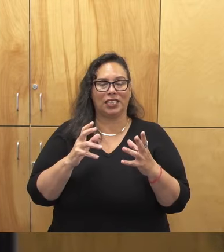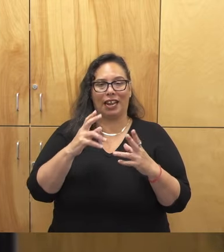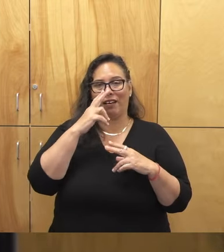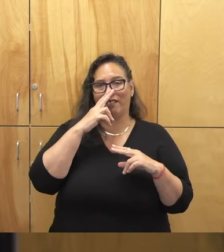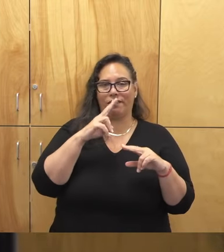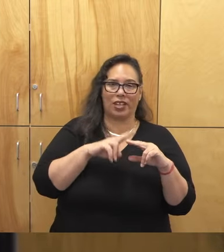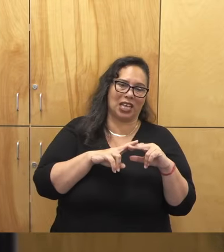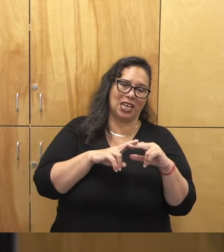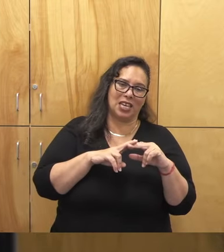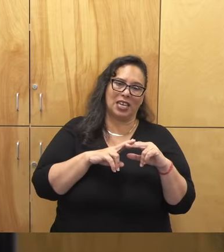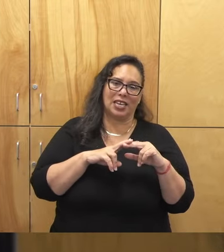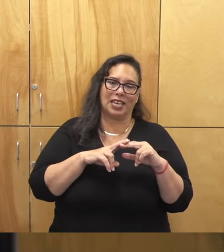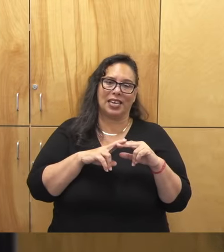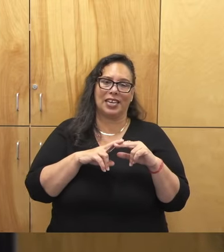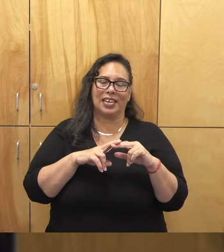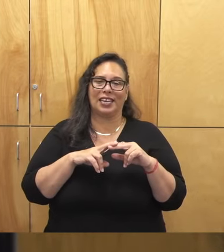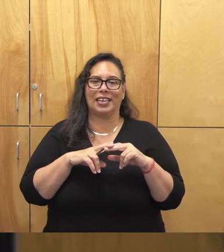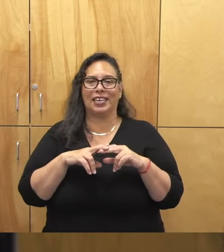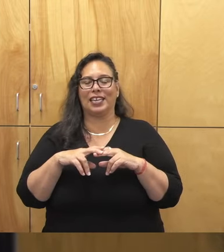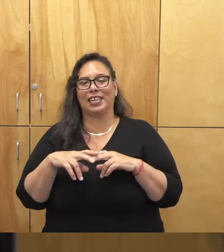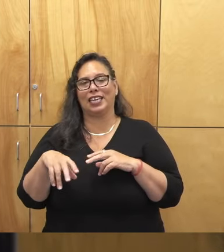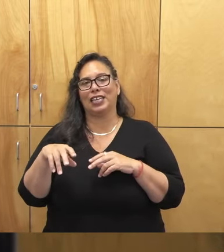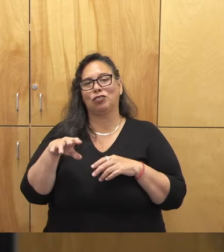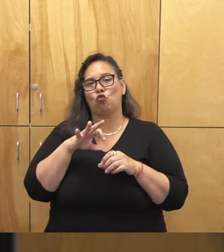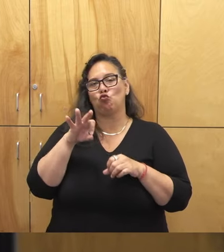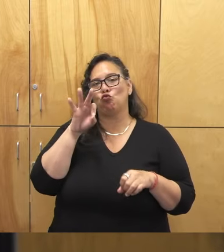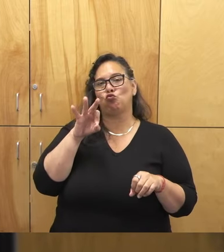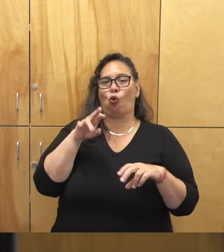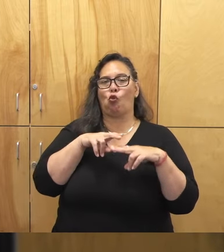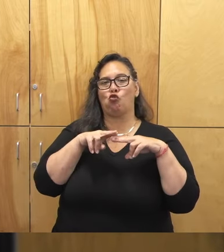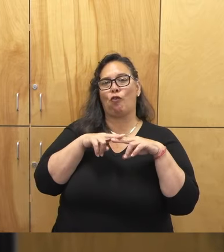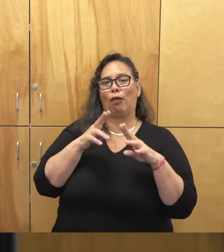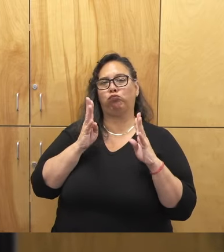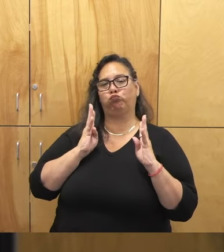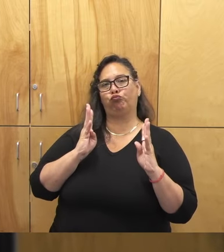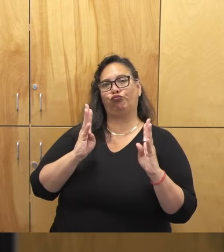fun and Soul Train line and good food, and